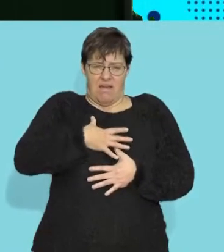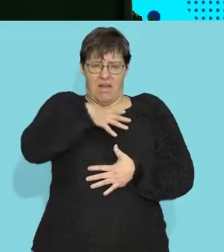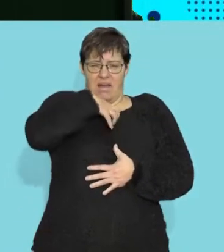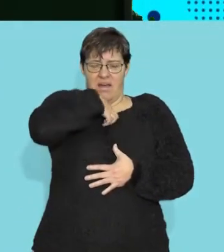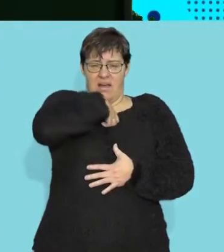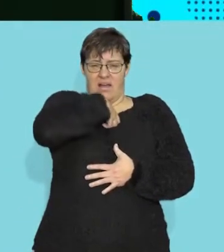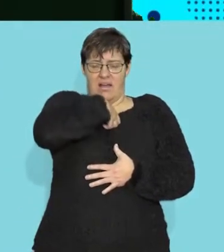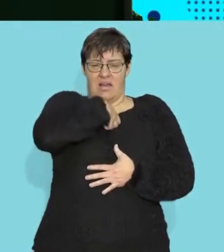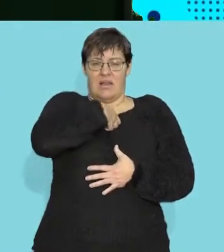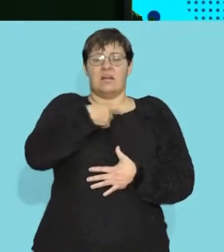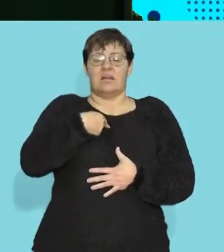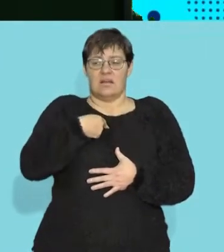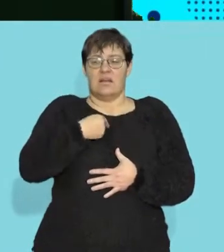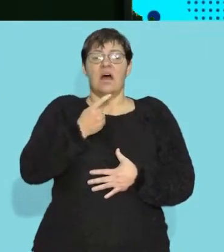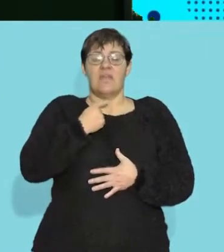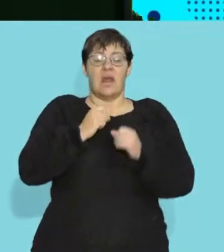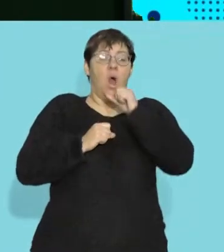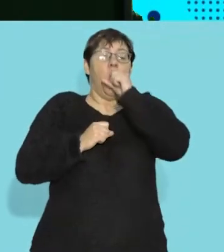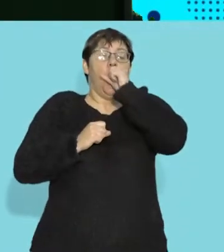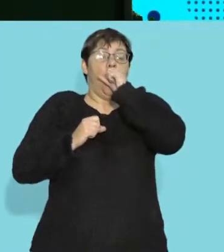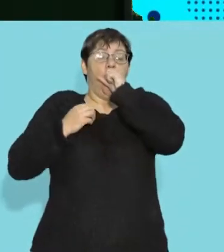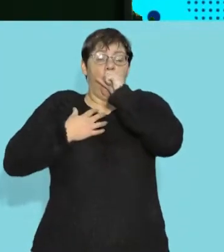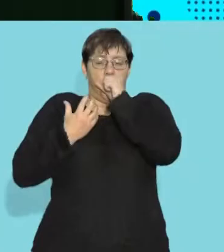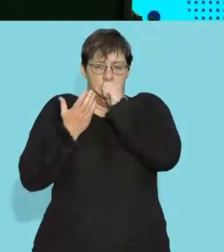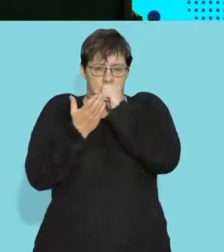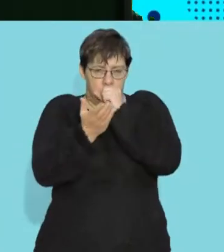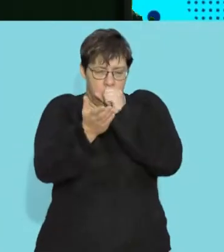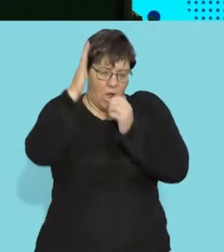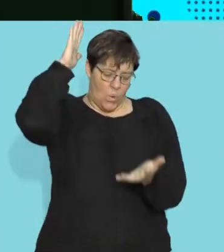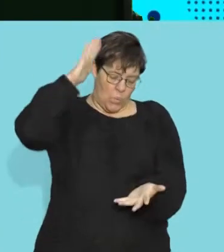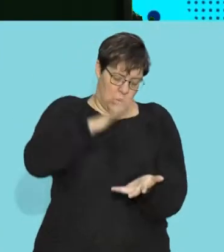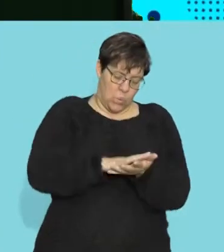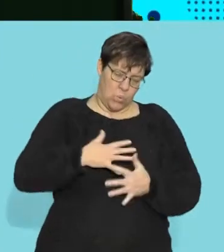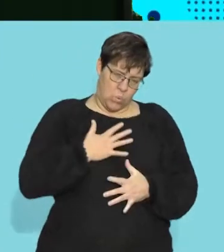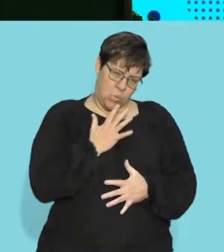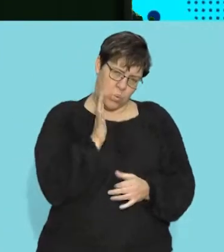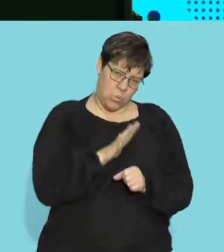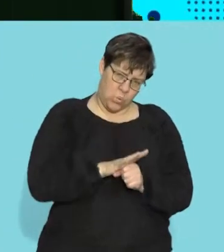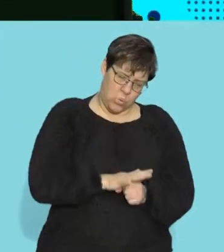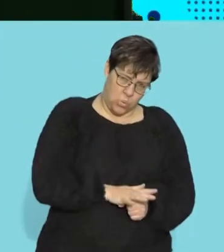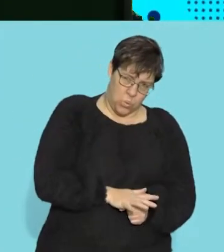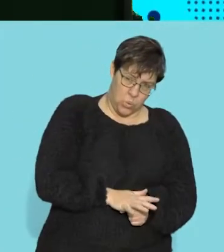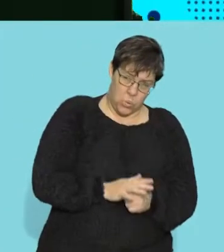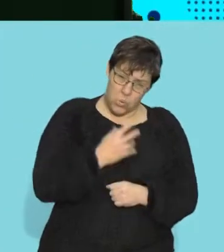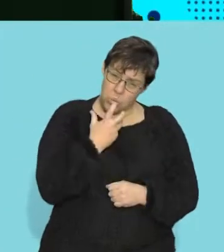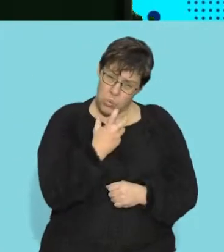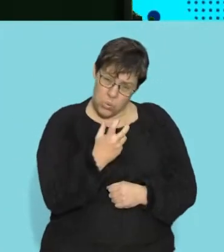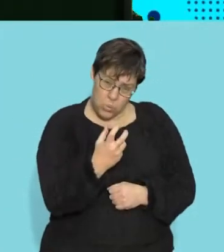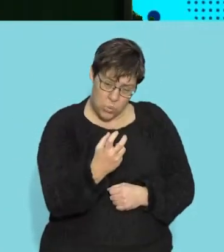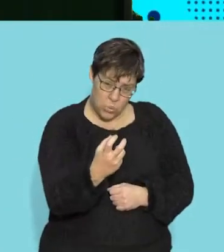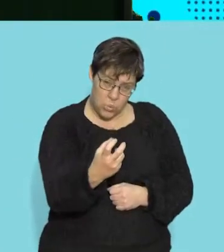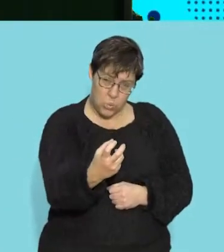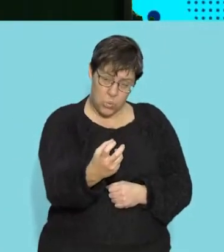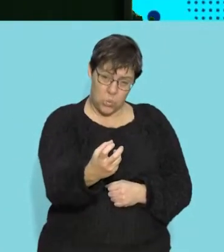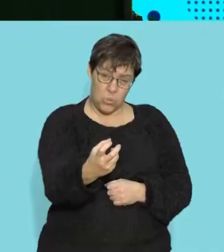to do is you have to breathe almost everything out. And you cannot stop breathing